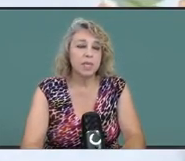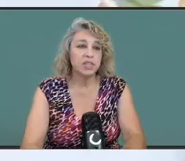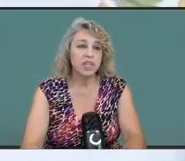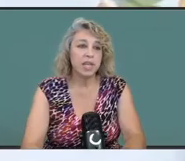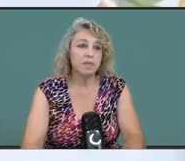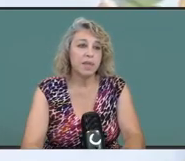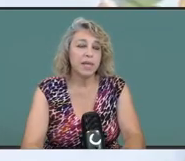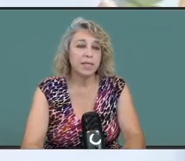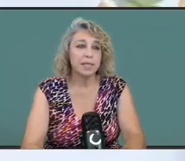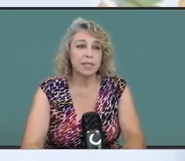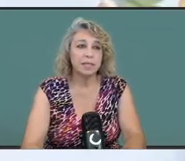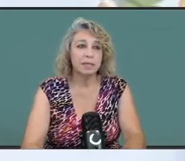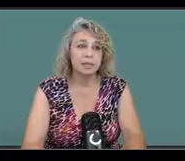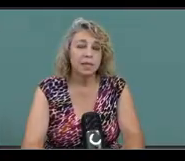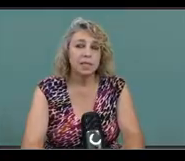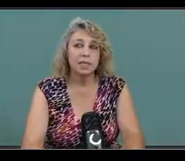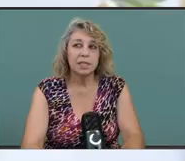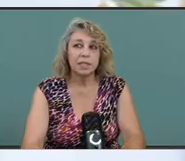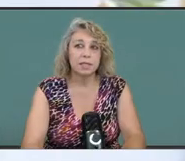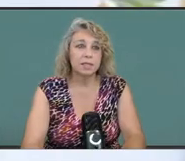to initiate by